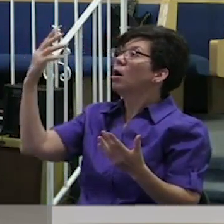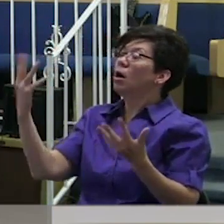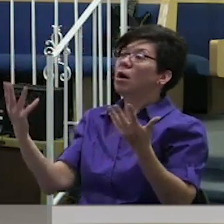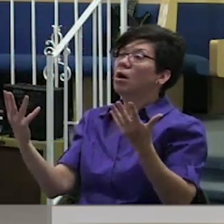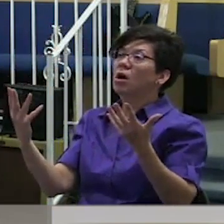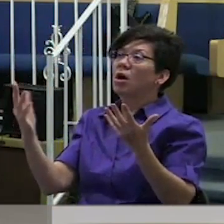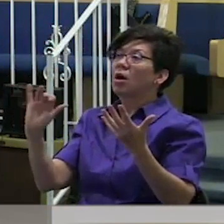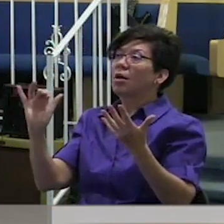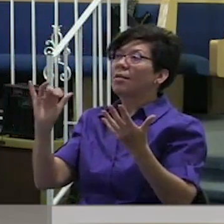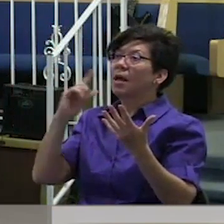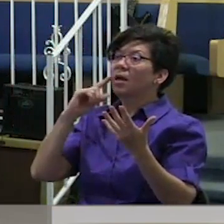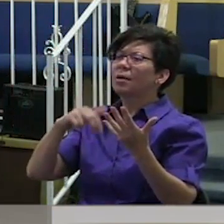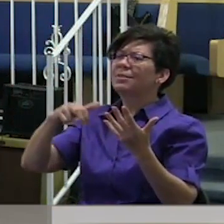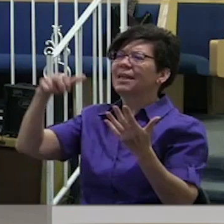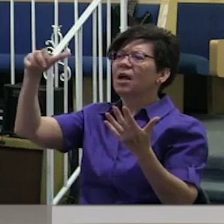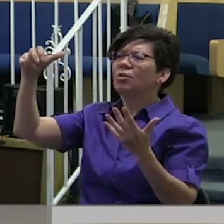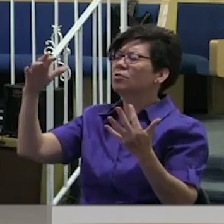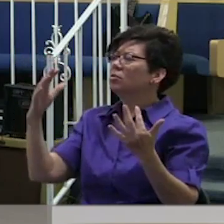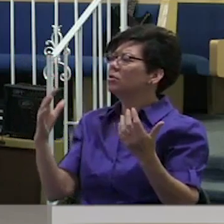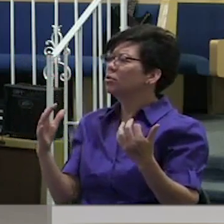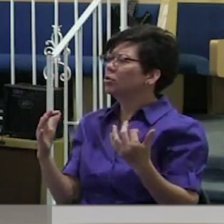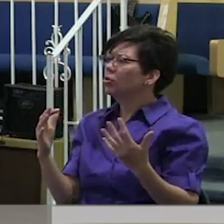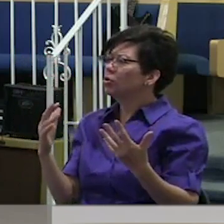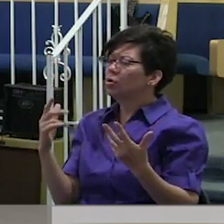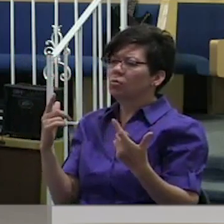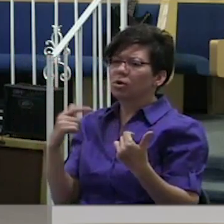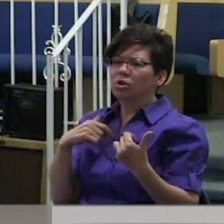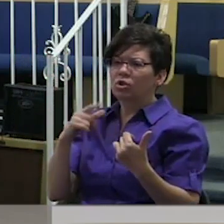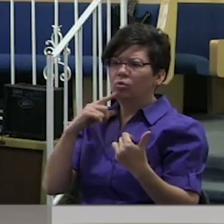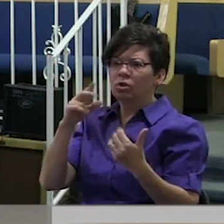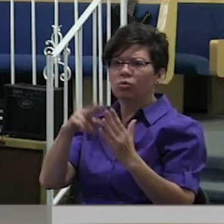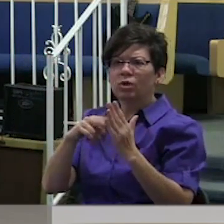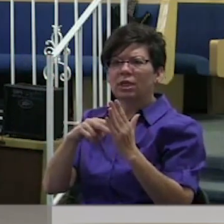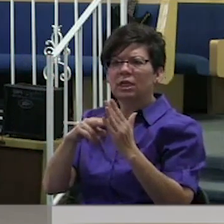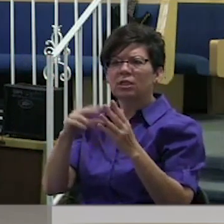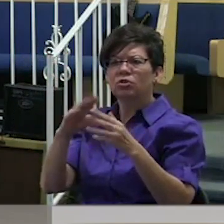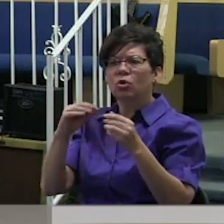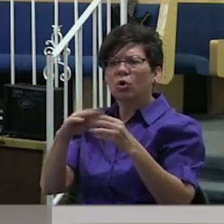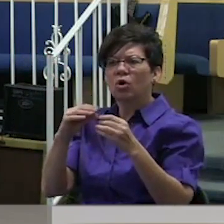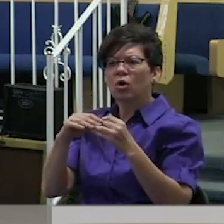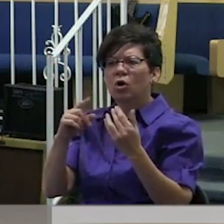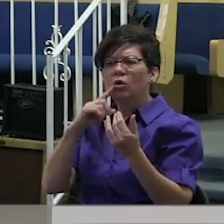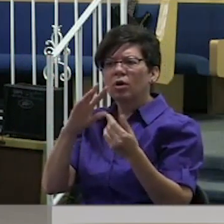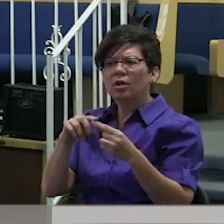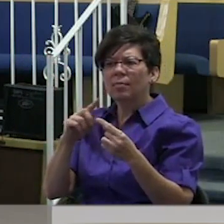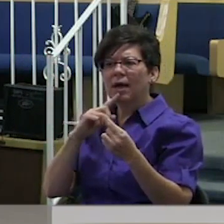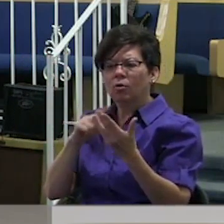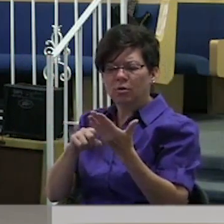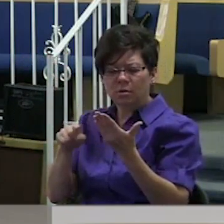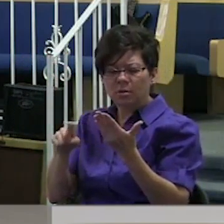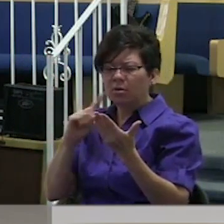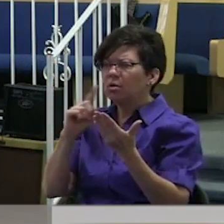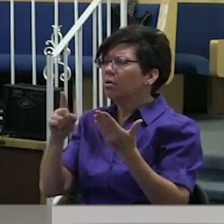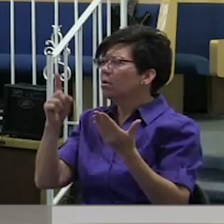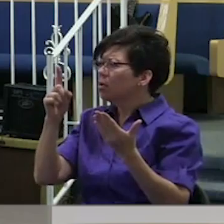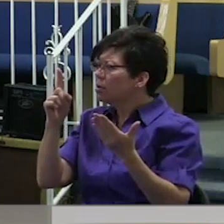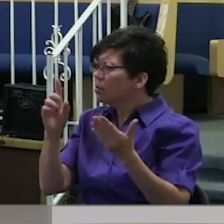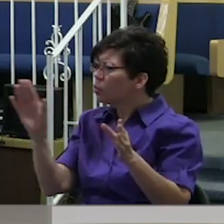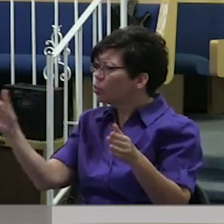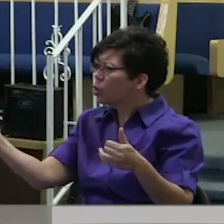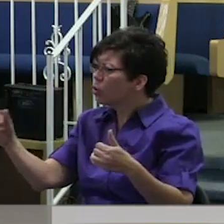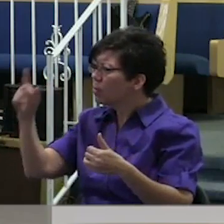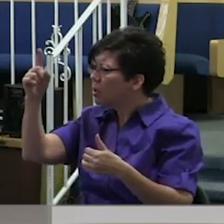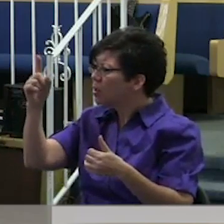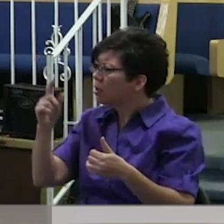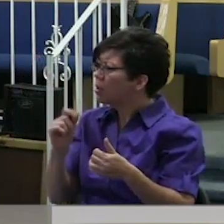just being upstairs when we usually would read this story talking about the saints, talking about them being in the